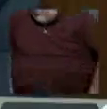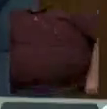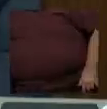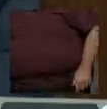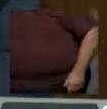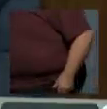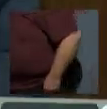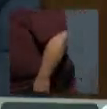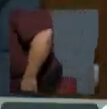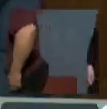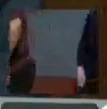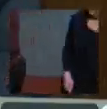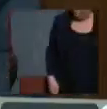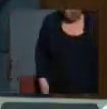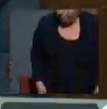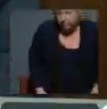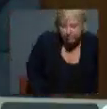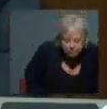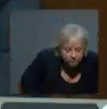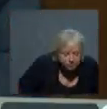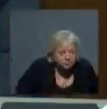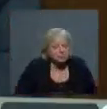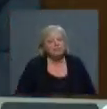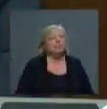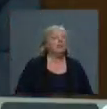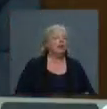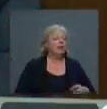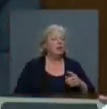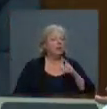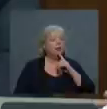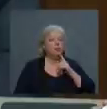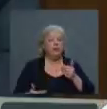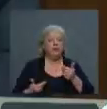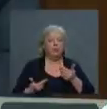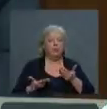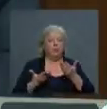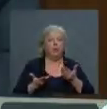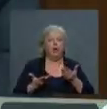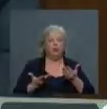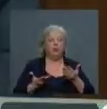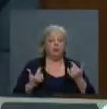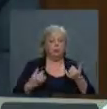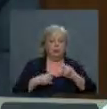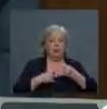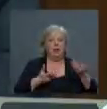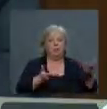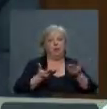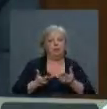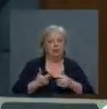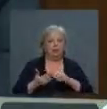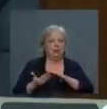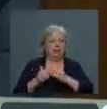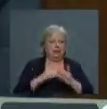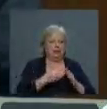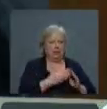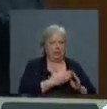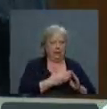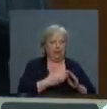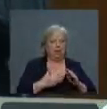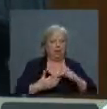Director Andrews, I outlined that there was a proposal that was presented today to the city. I'm meeting with